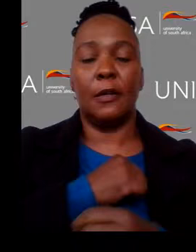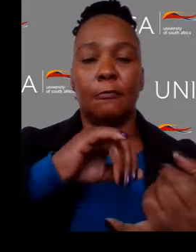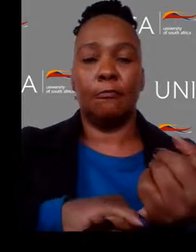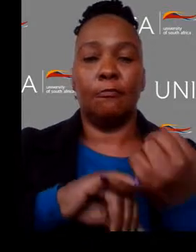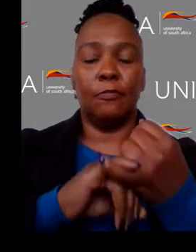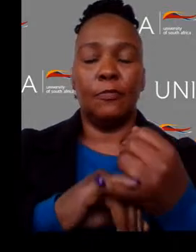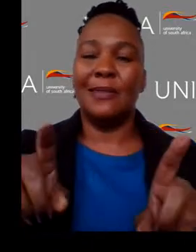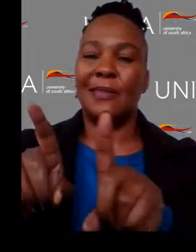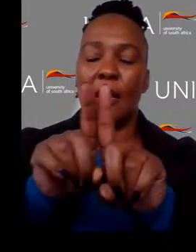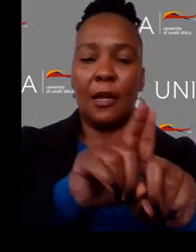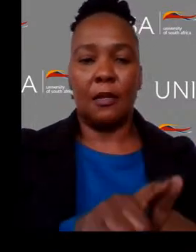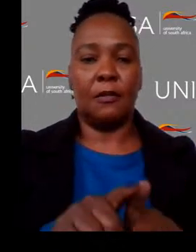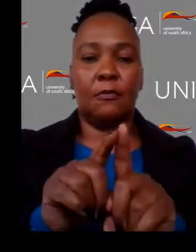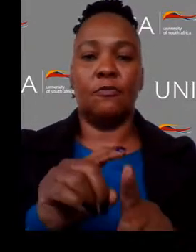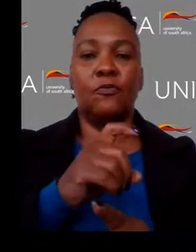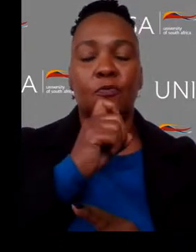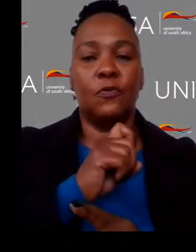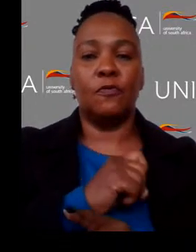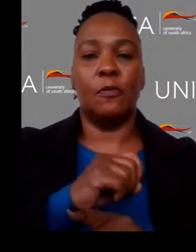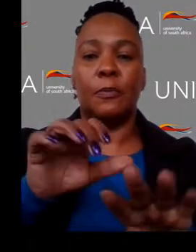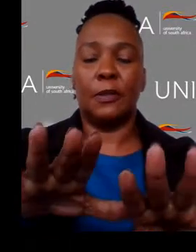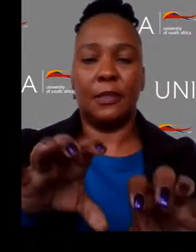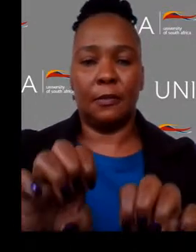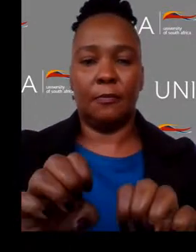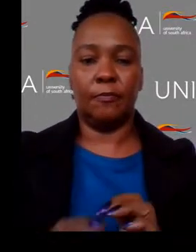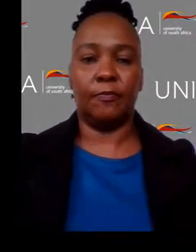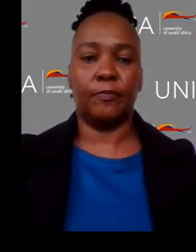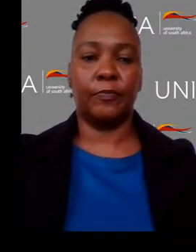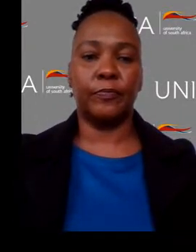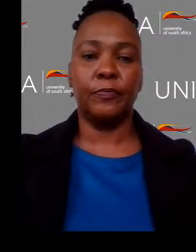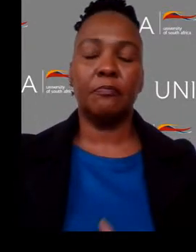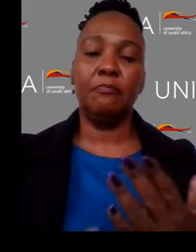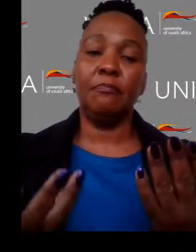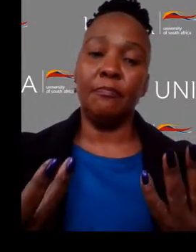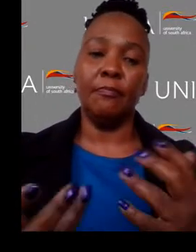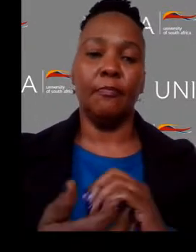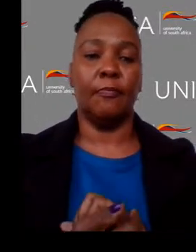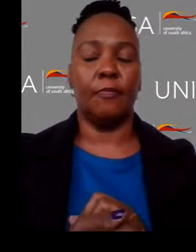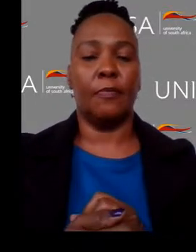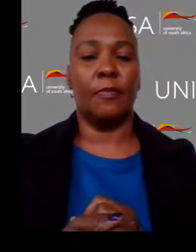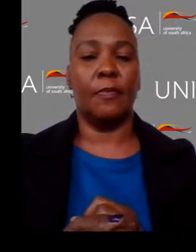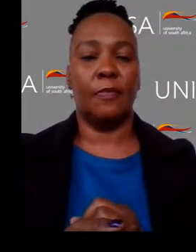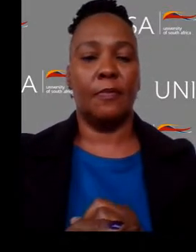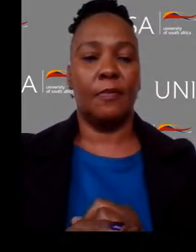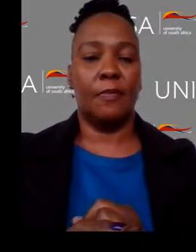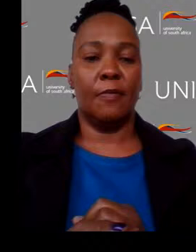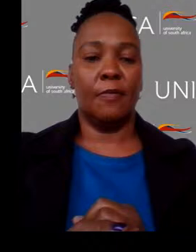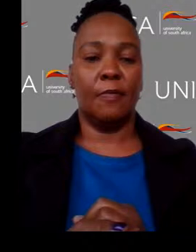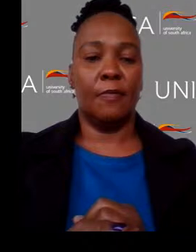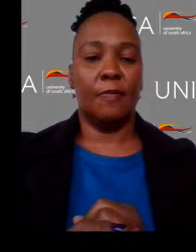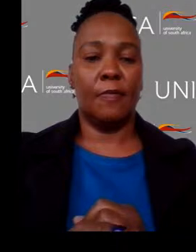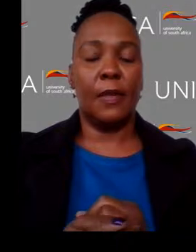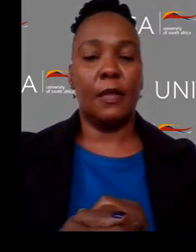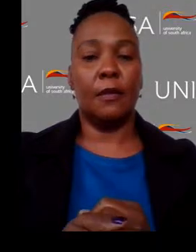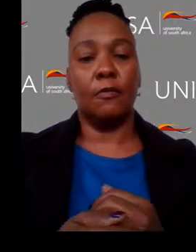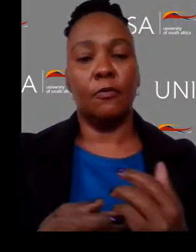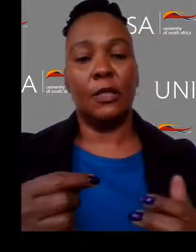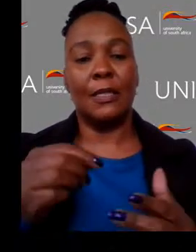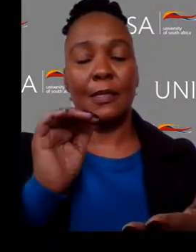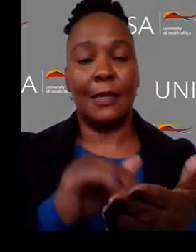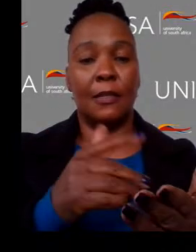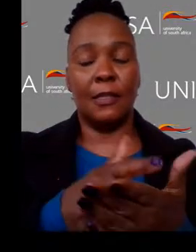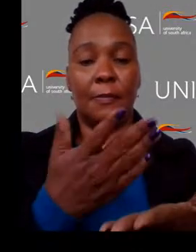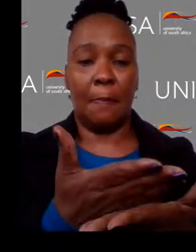be using for your examinations as well. So if you're currently on the live events page,